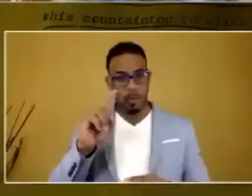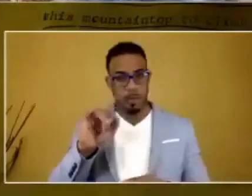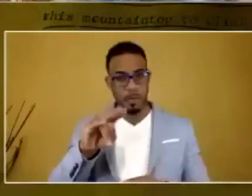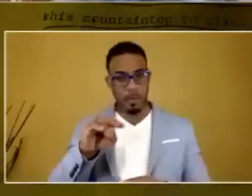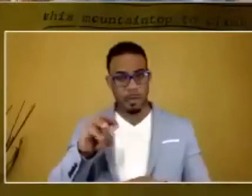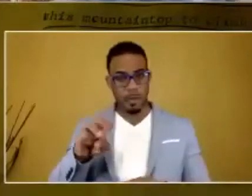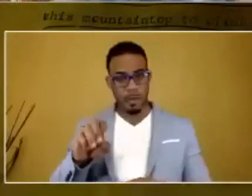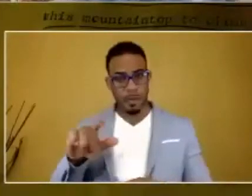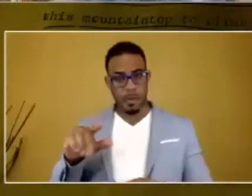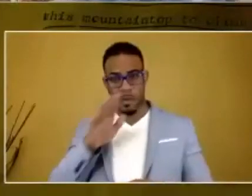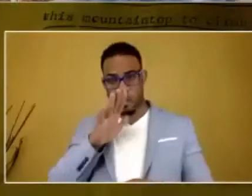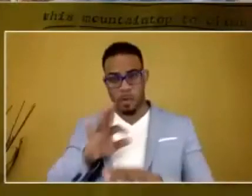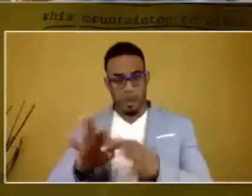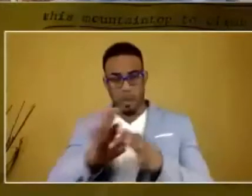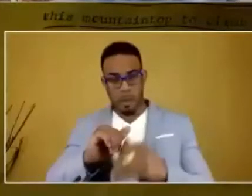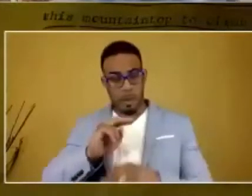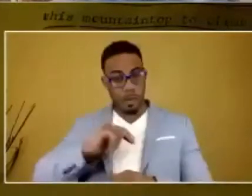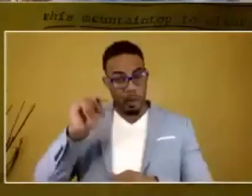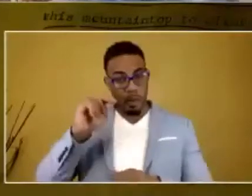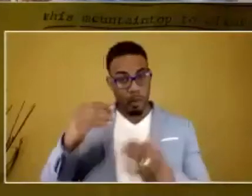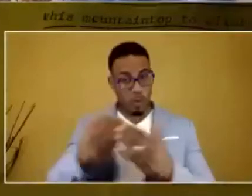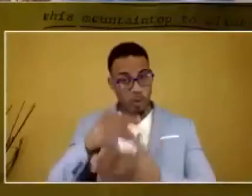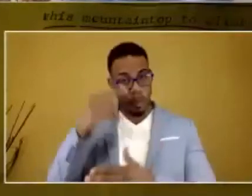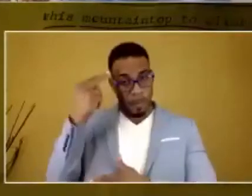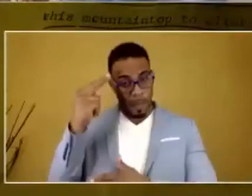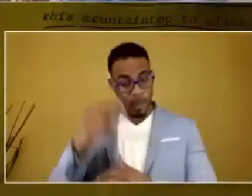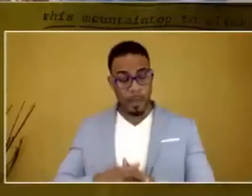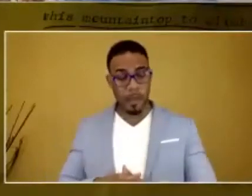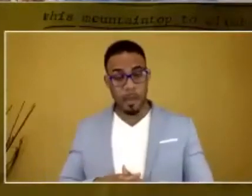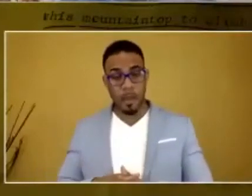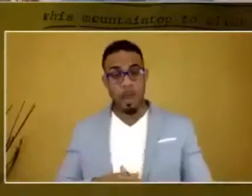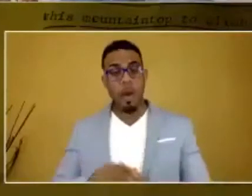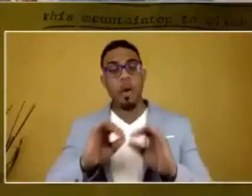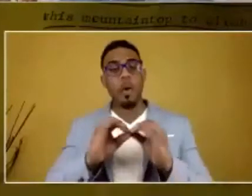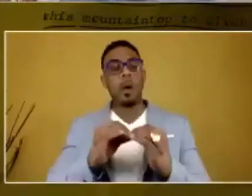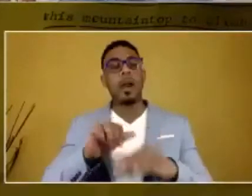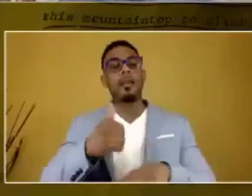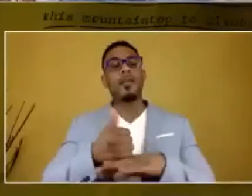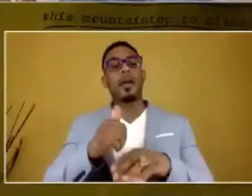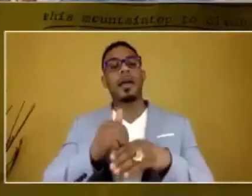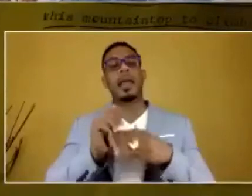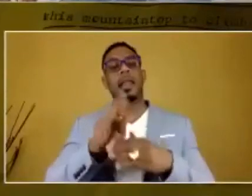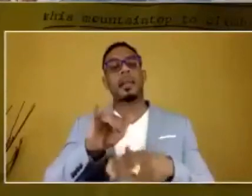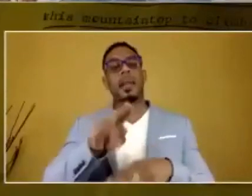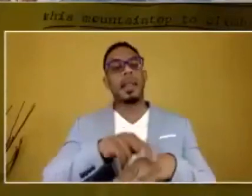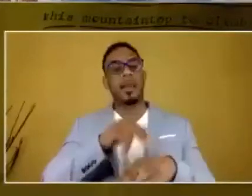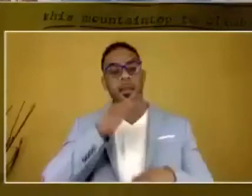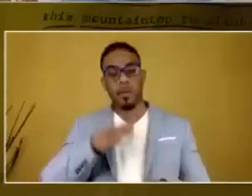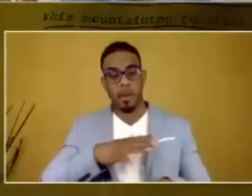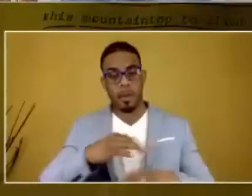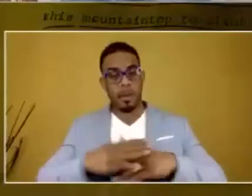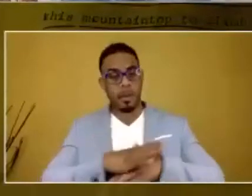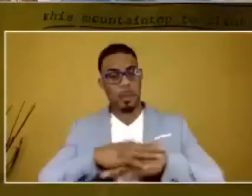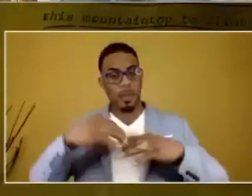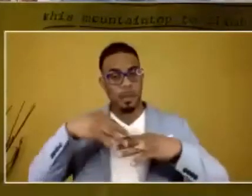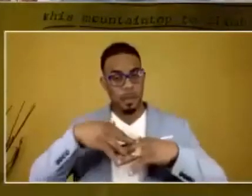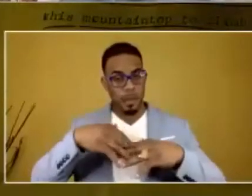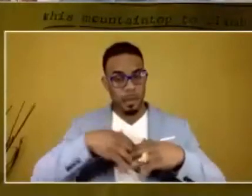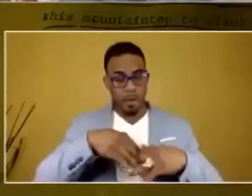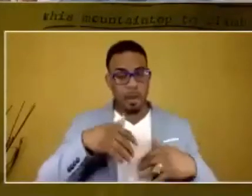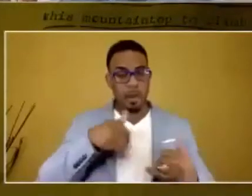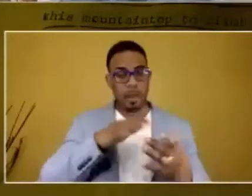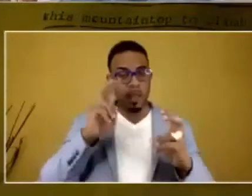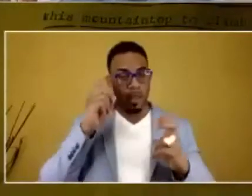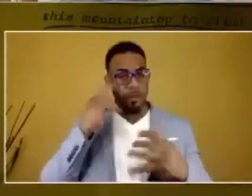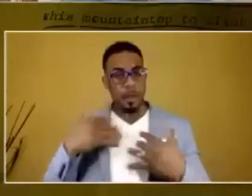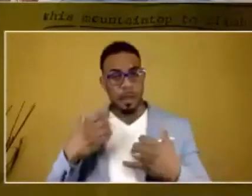in Northern New Mexico, organization founded and led by Native women addressing issues of health, sexual violence,